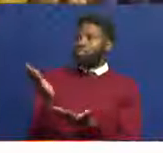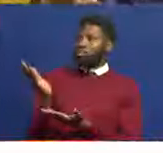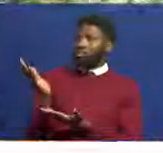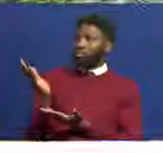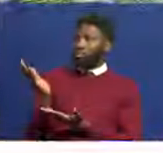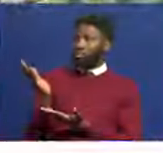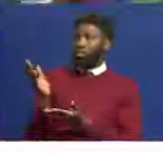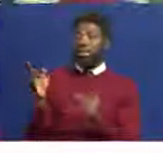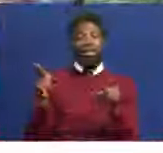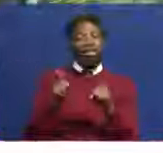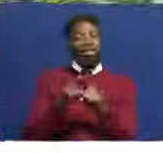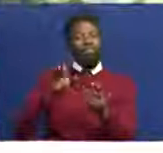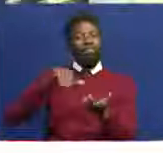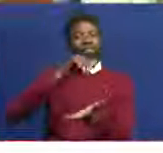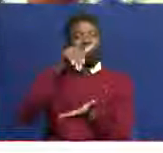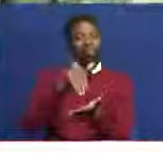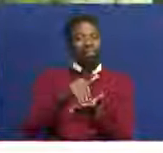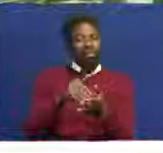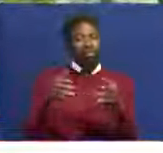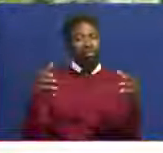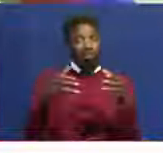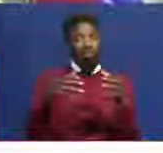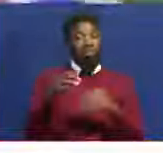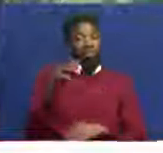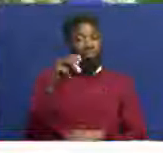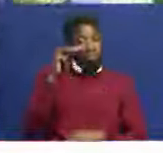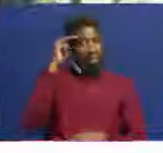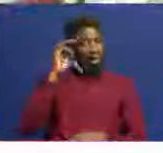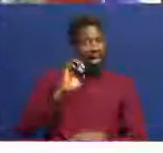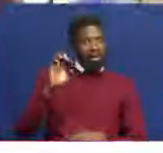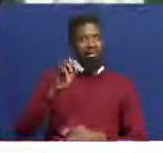Sellers Cooperative point of operation.